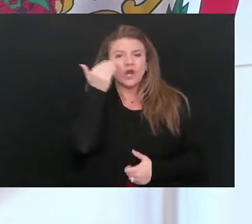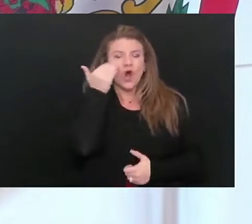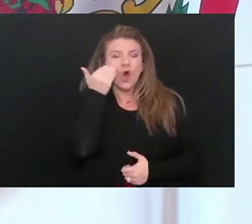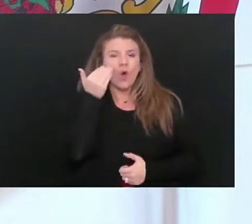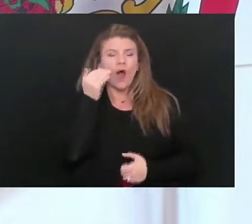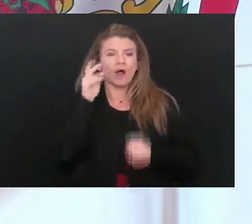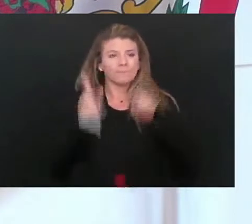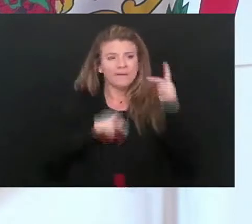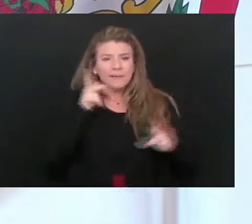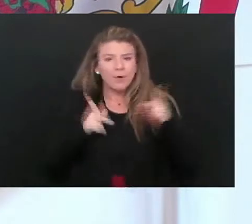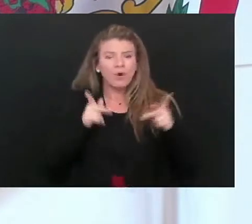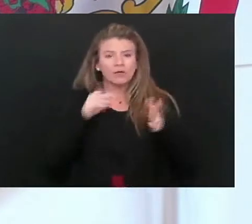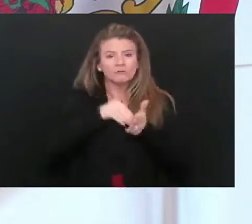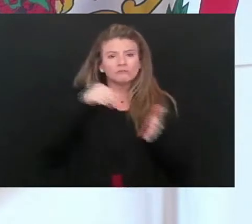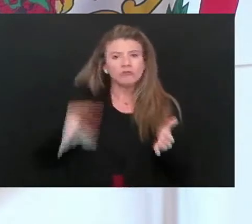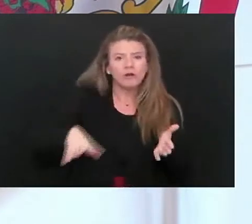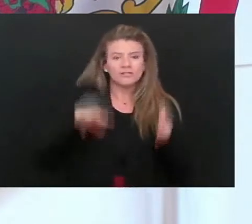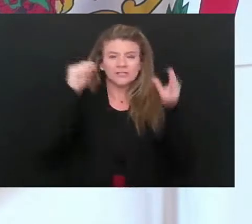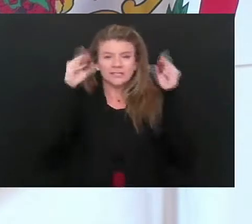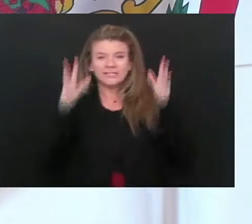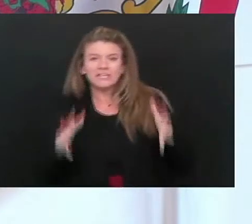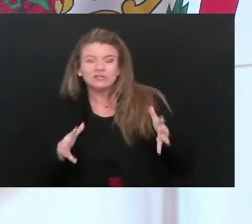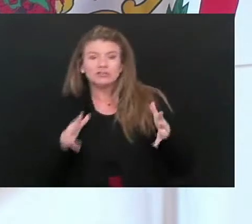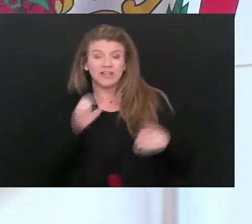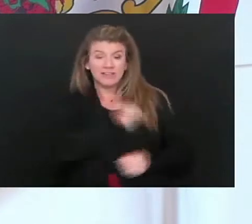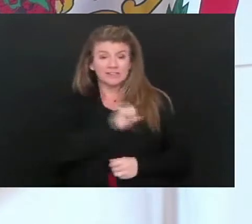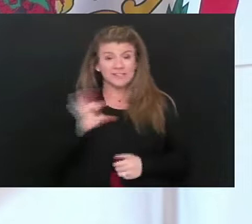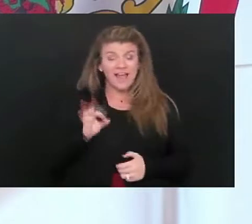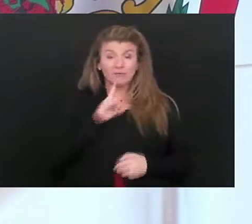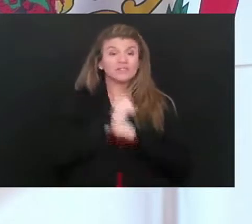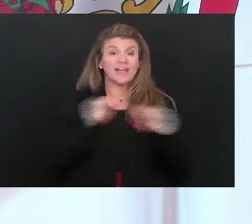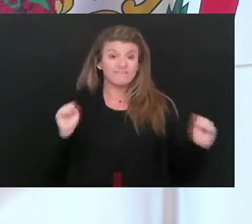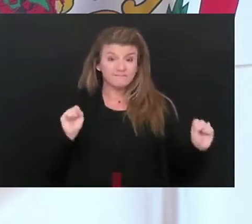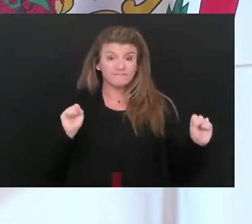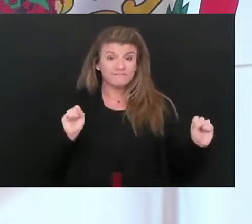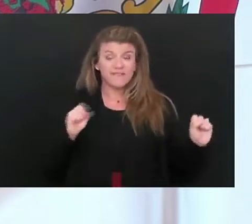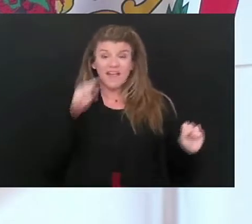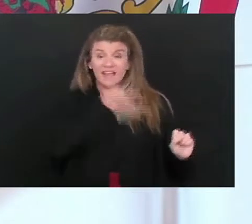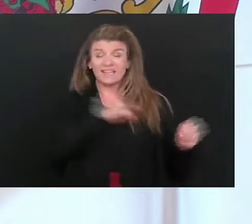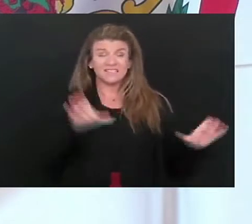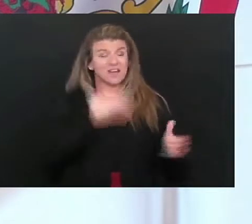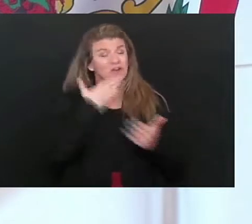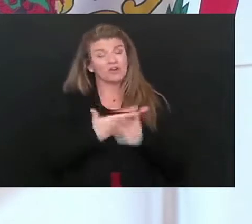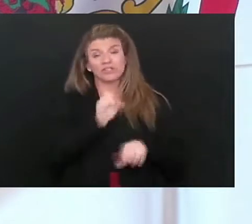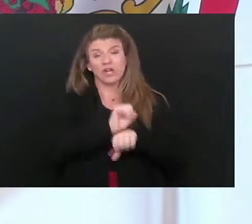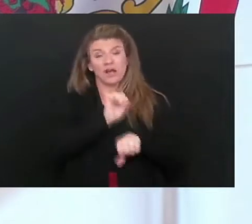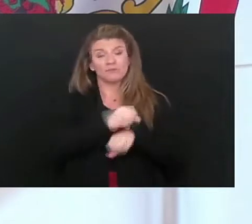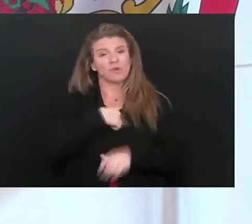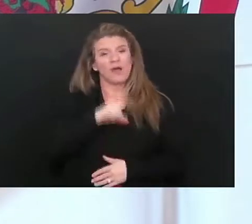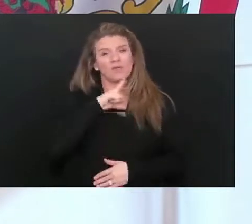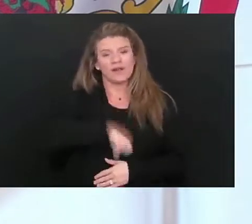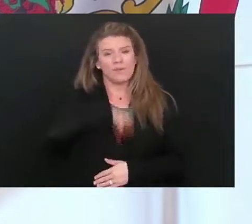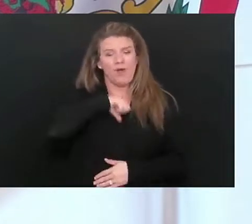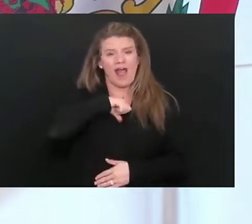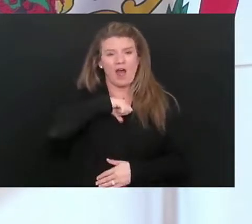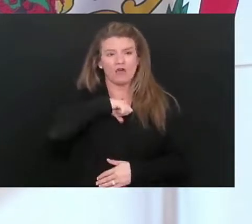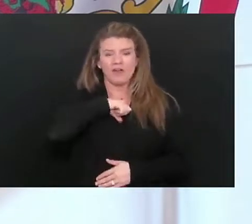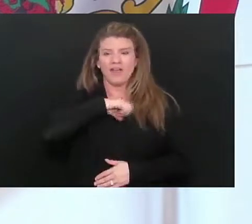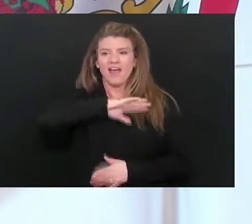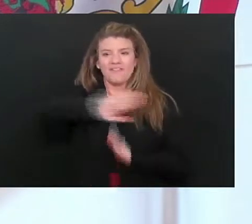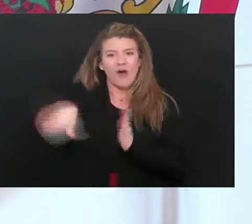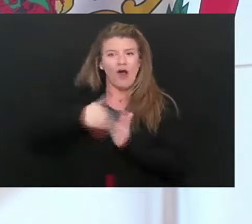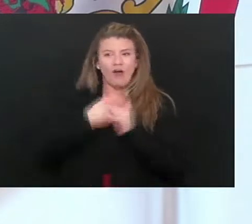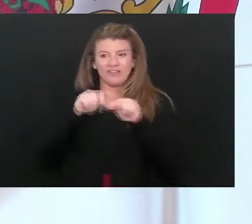and teachers safe and everything. It served us really well, and I'm very proud of all those that put it into